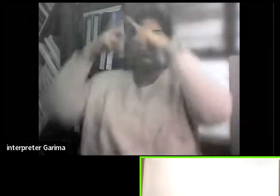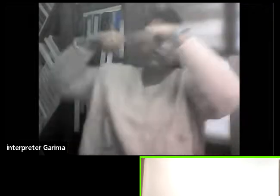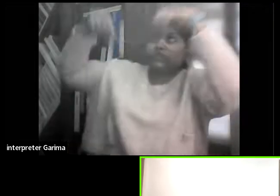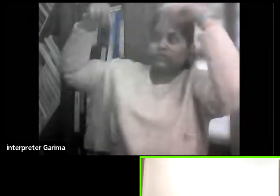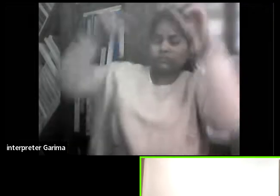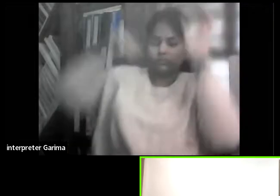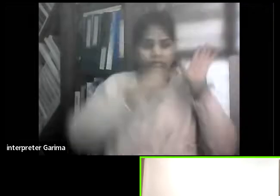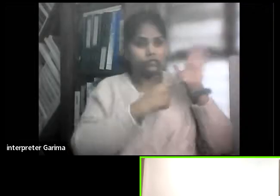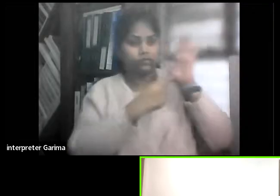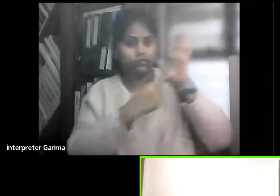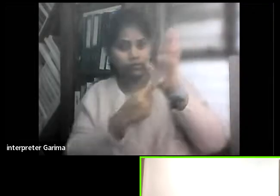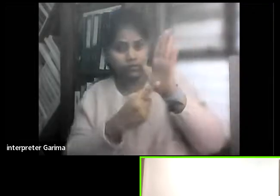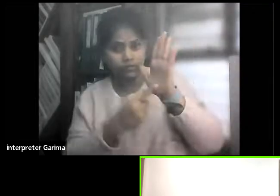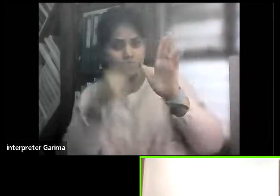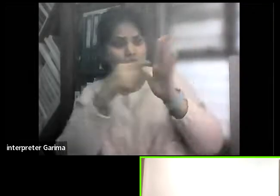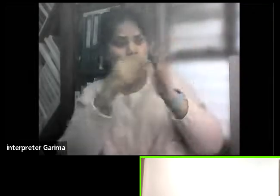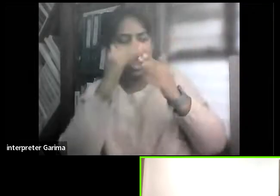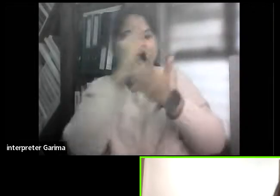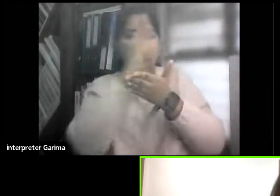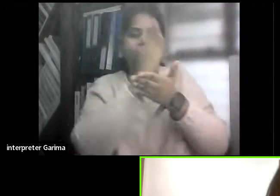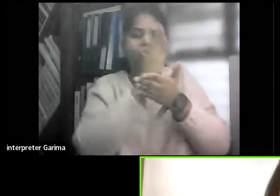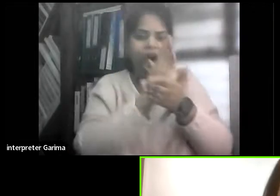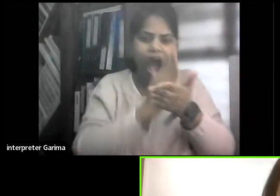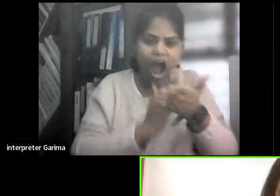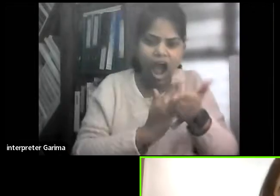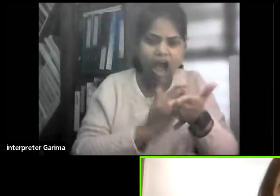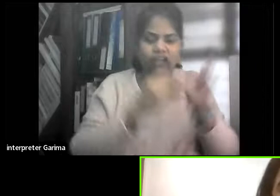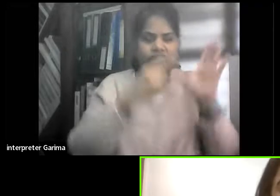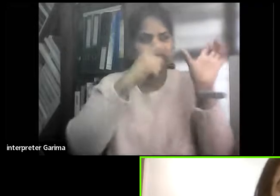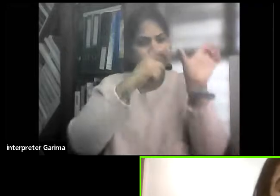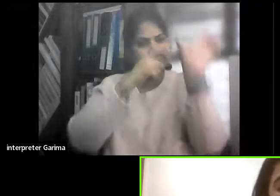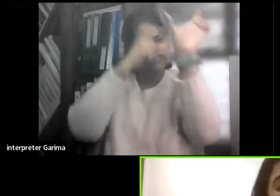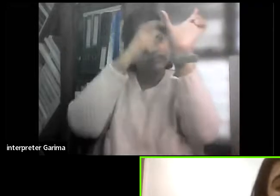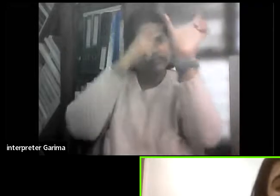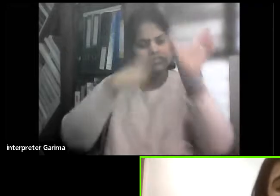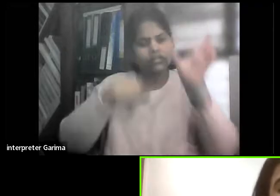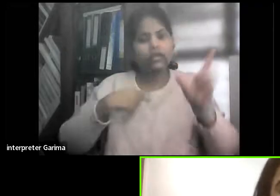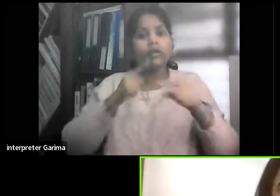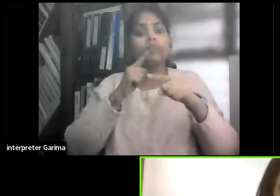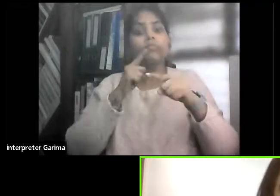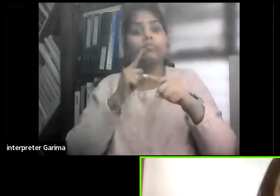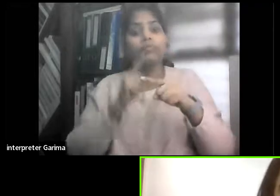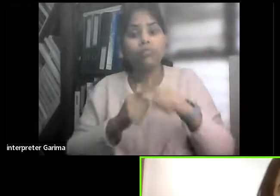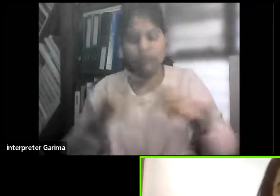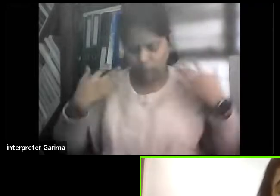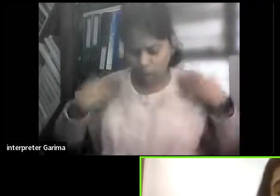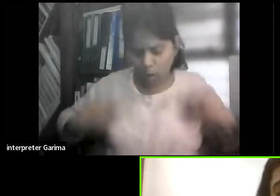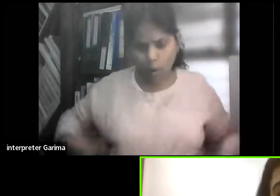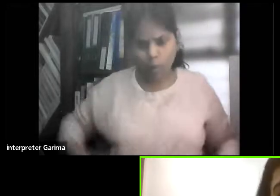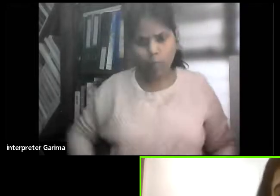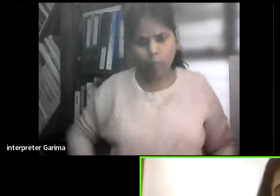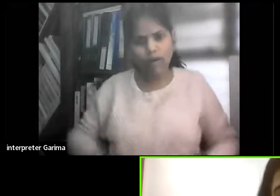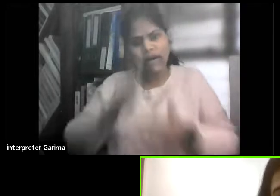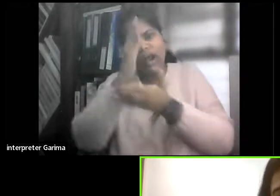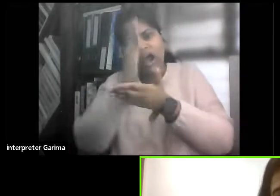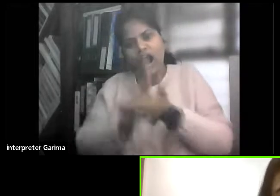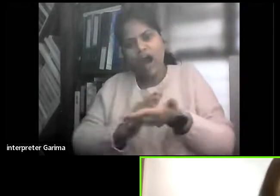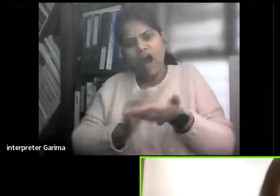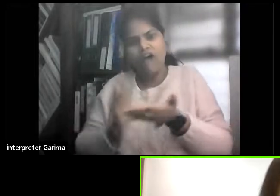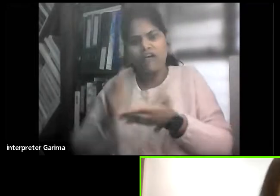hands show the Ardh Chandra Hasta, but his body will also bend in an arc to suggest the idea of the crescent